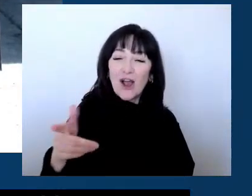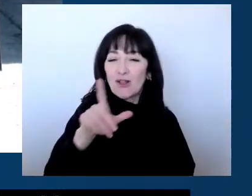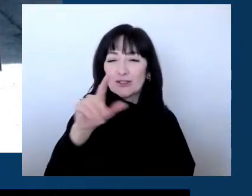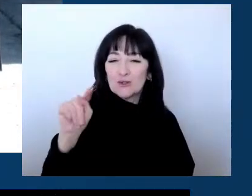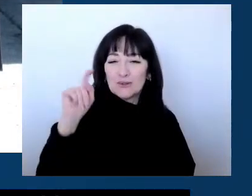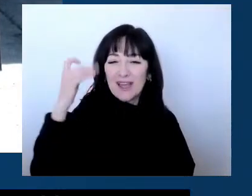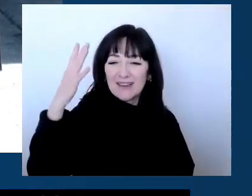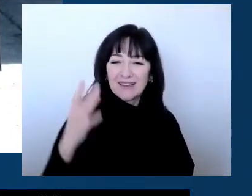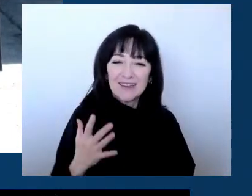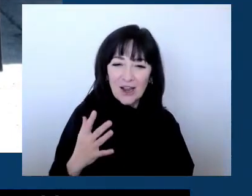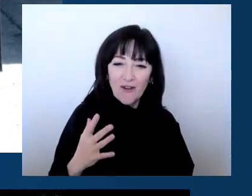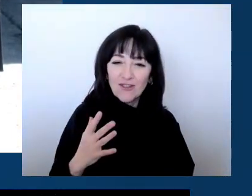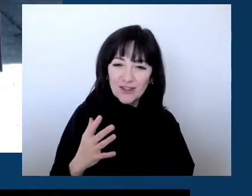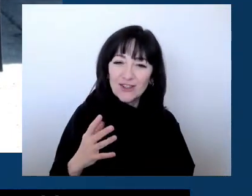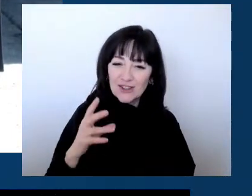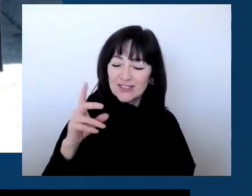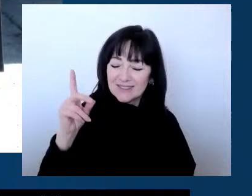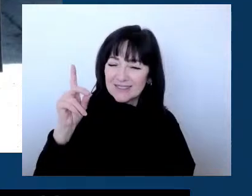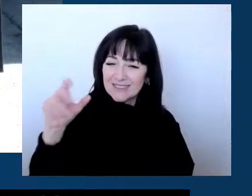same.